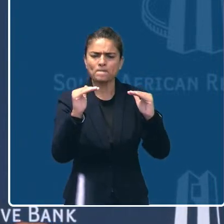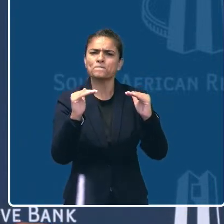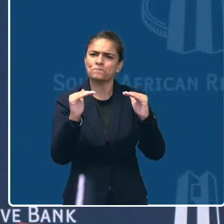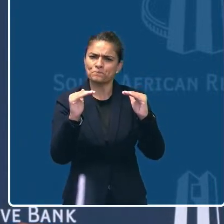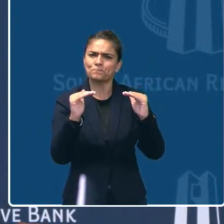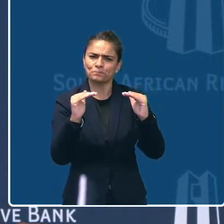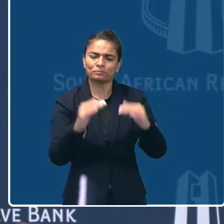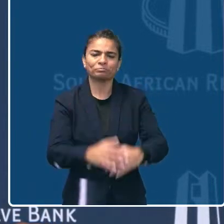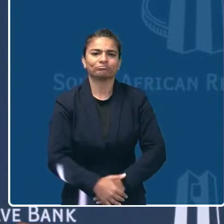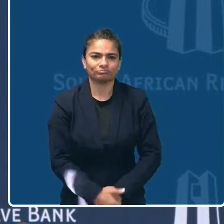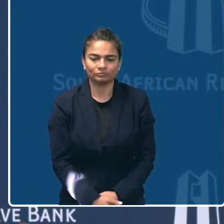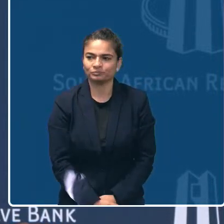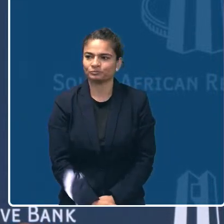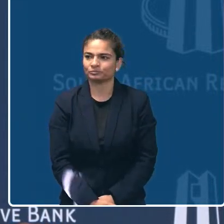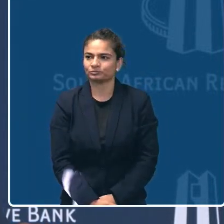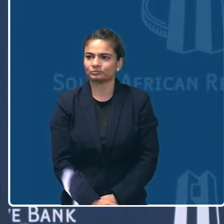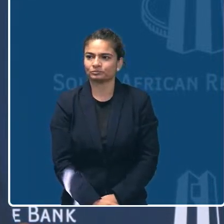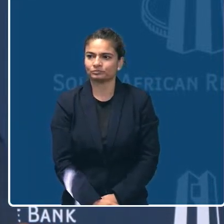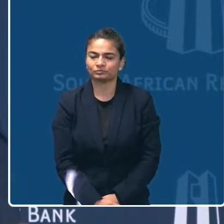growth projections.